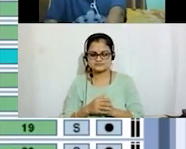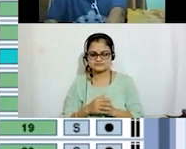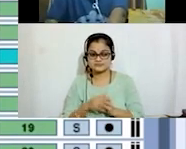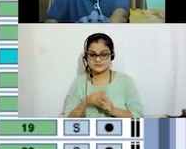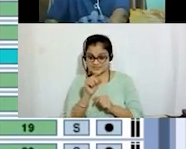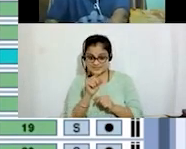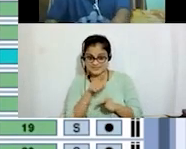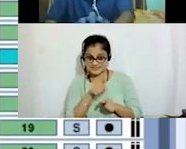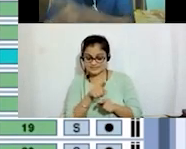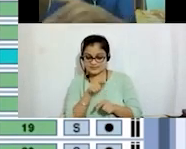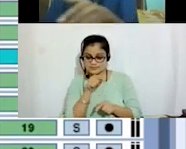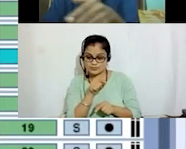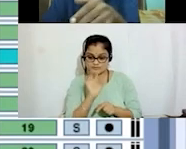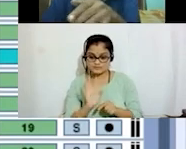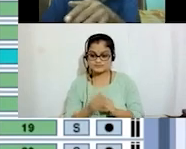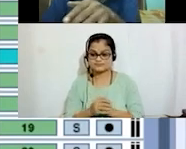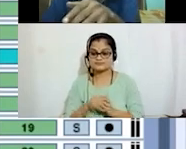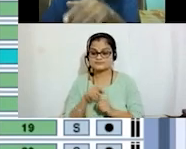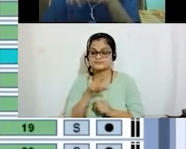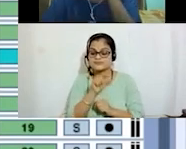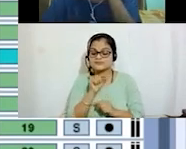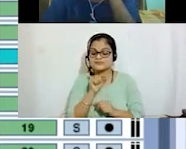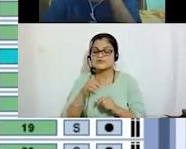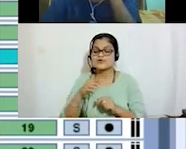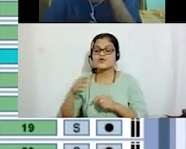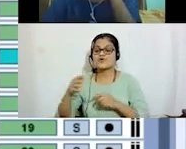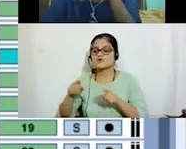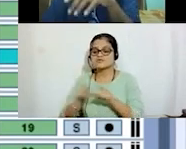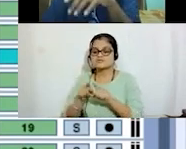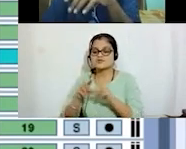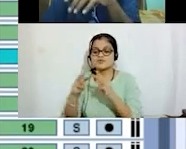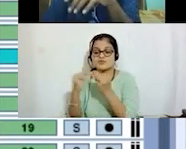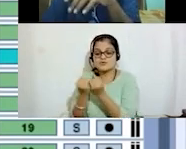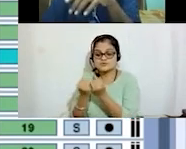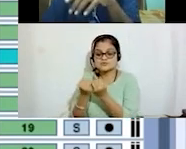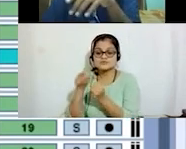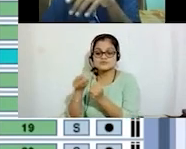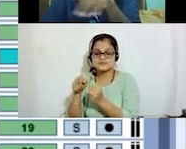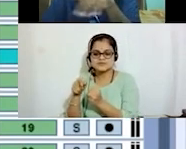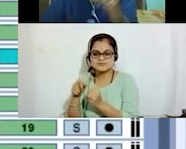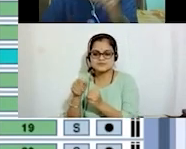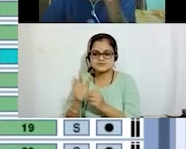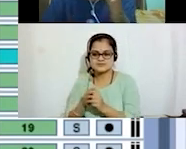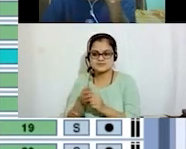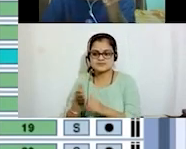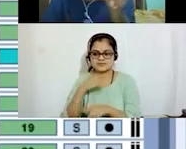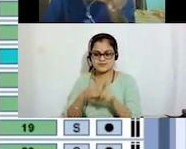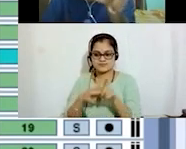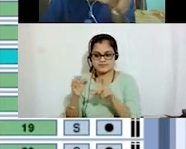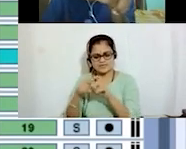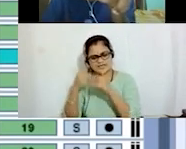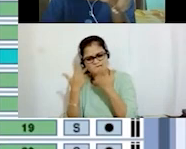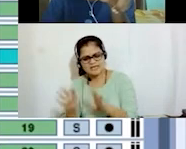one of the things which I actually picked up from workshop was Yoel had actually told that you can take any